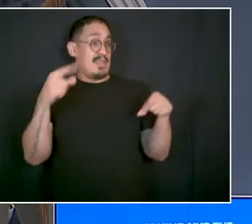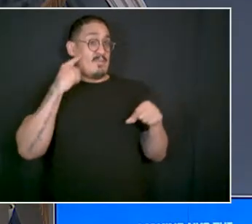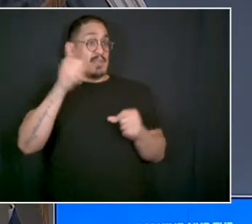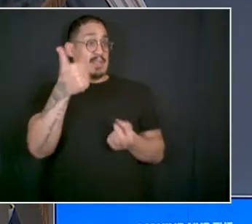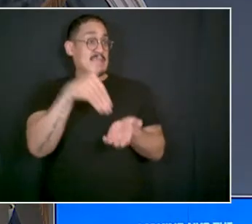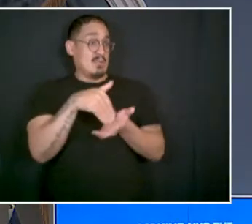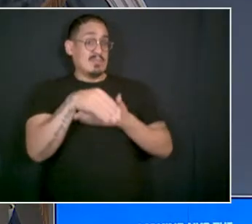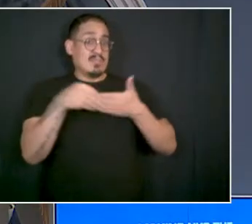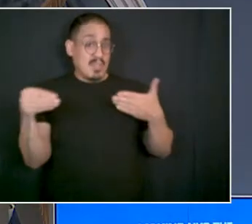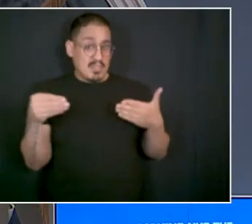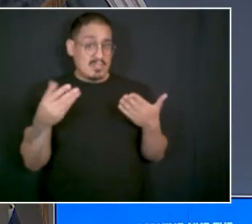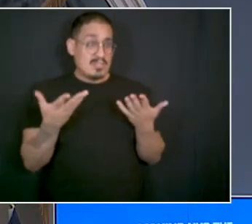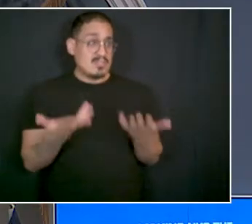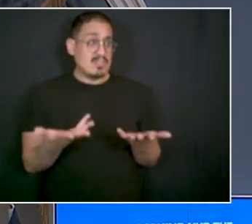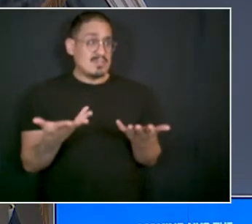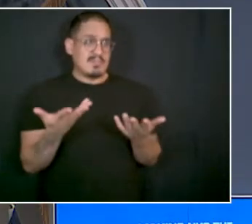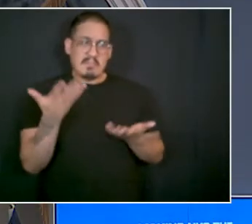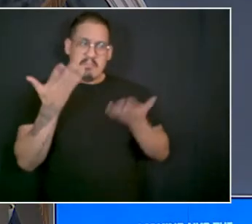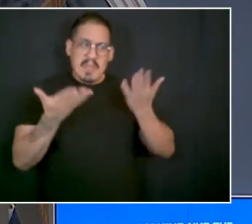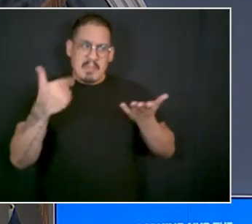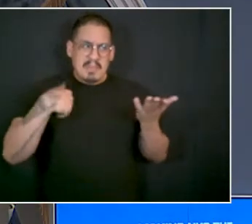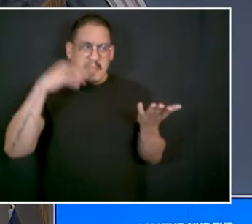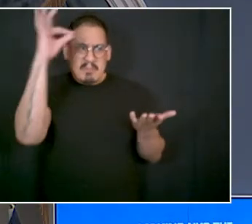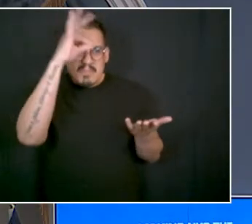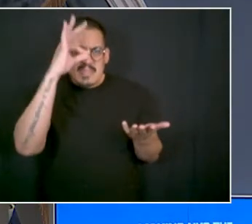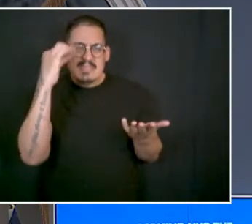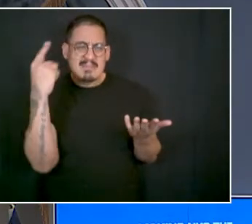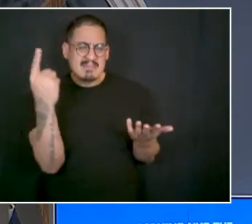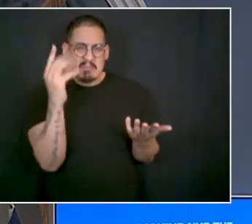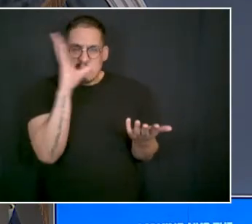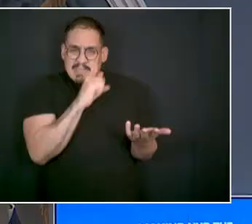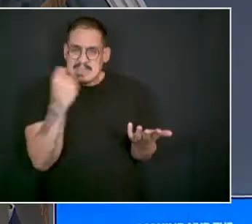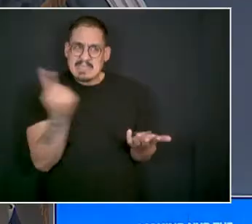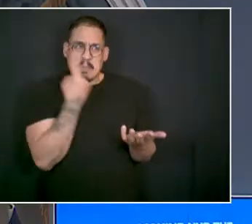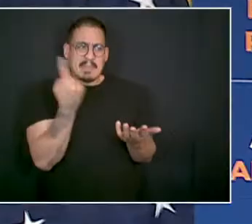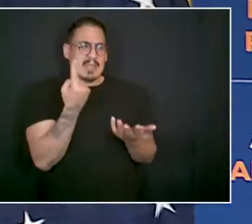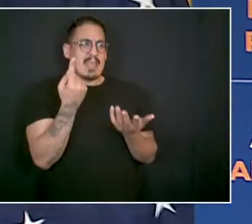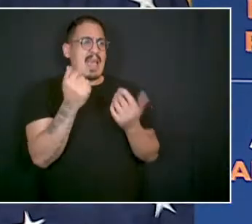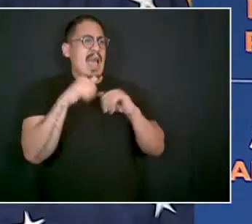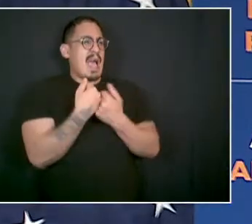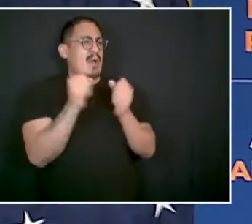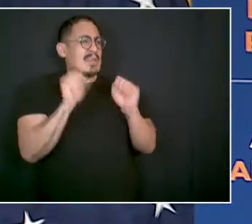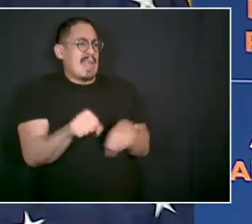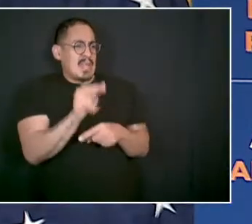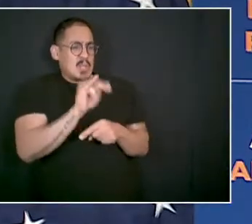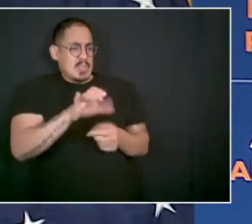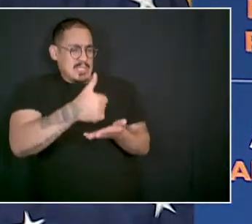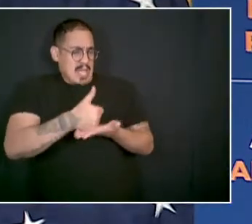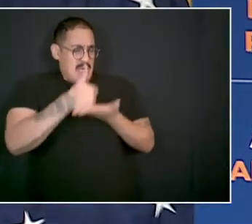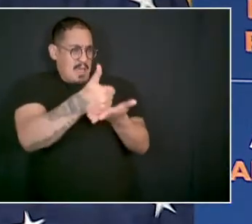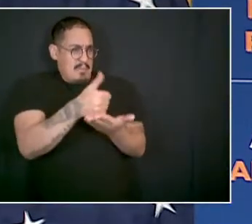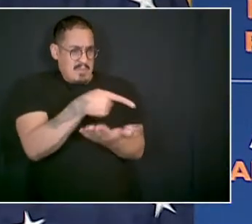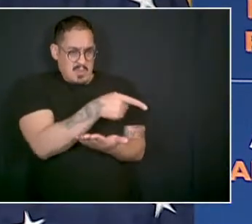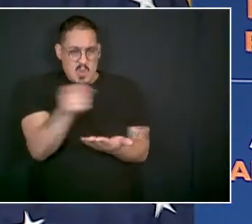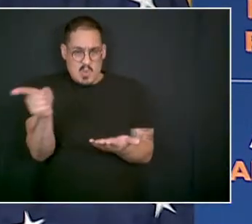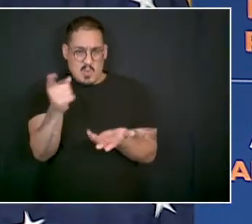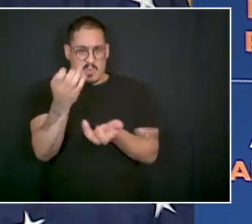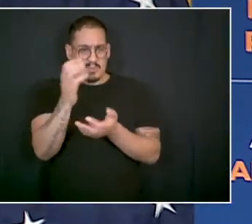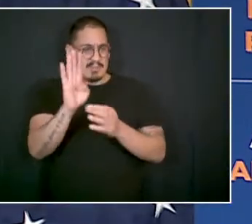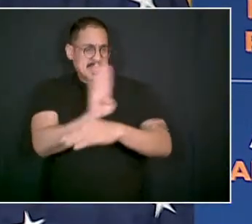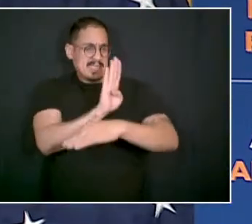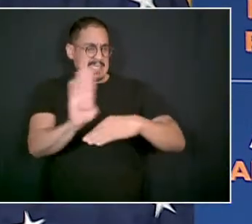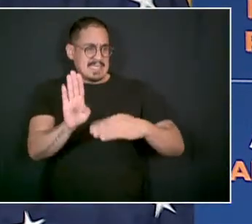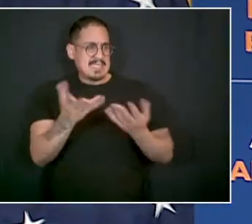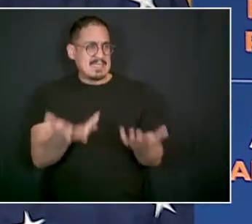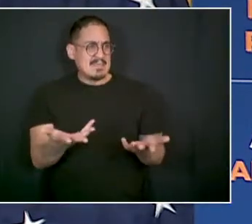I'm not aware of, but what can the city do financially for these people? We're going to send SBS up there and find